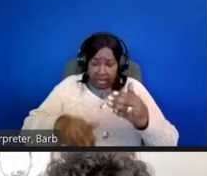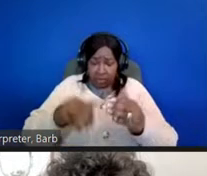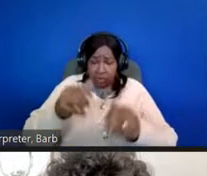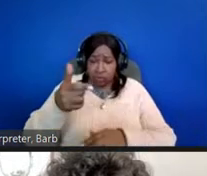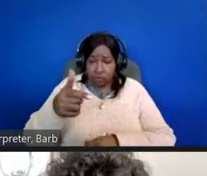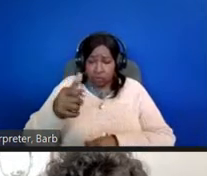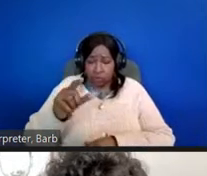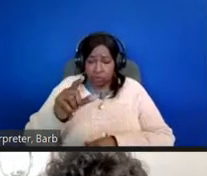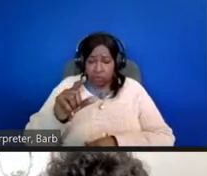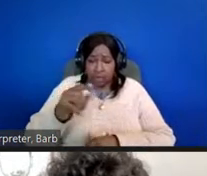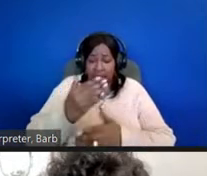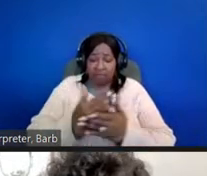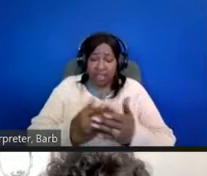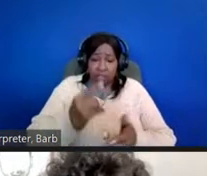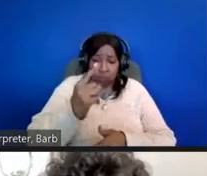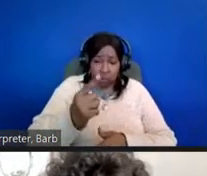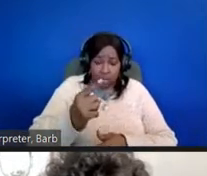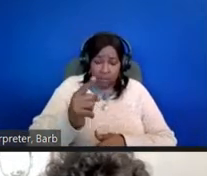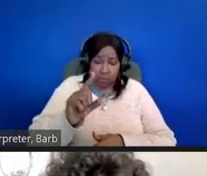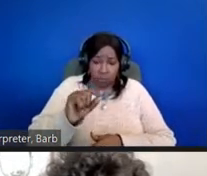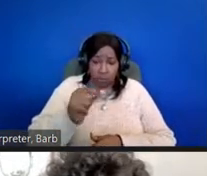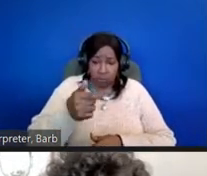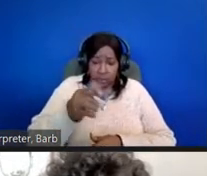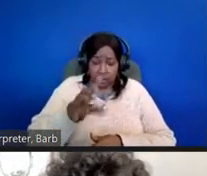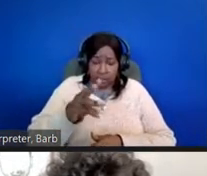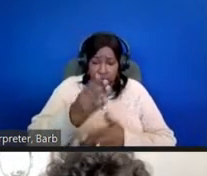at the end of phase one or phase two?